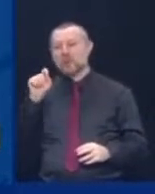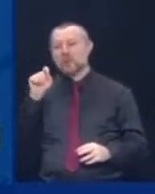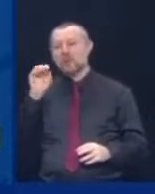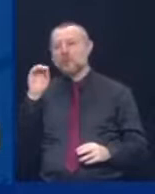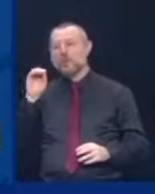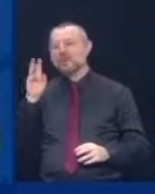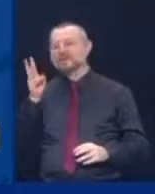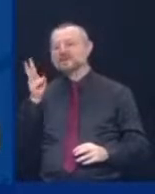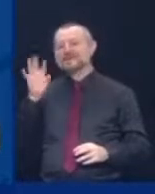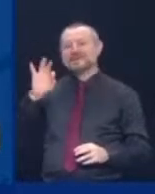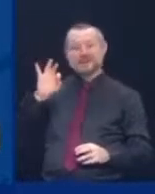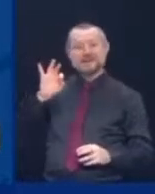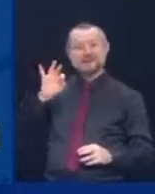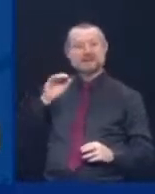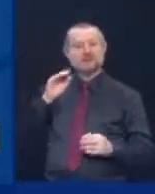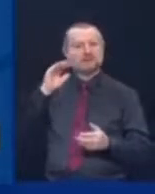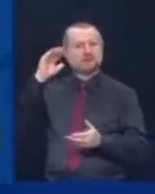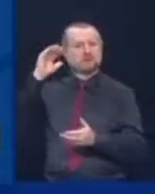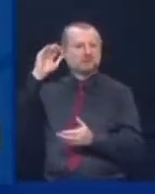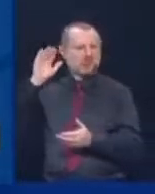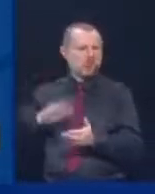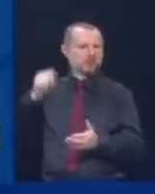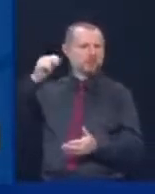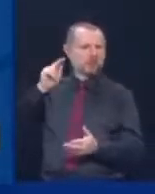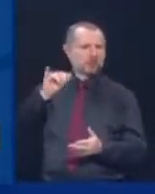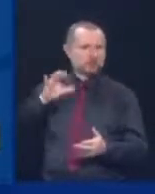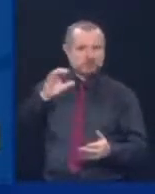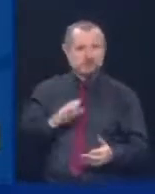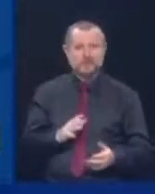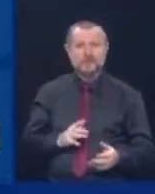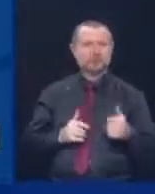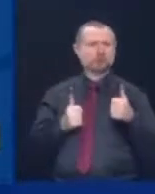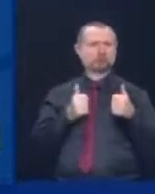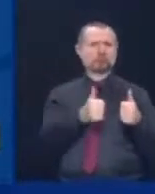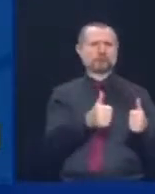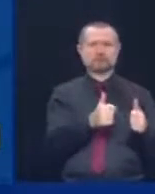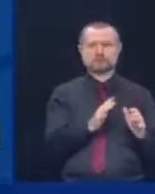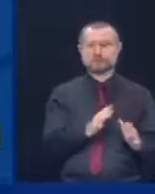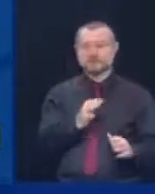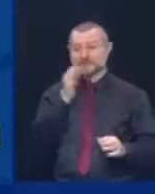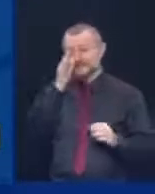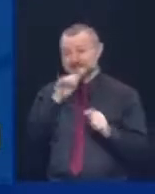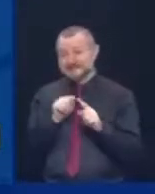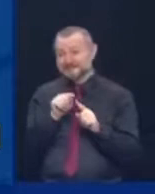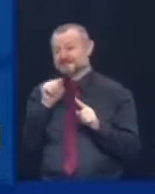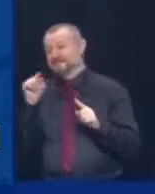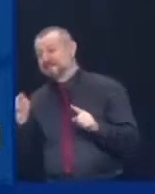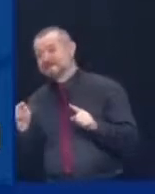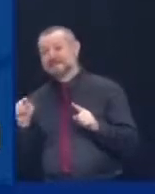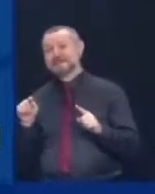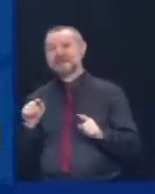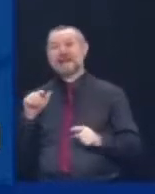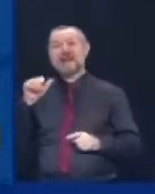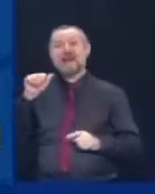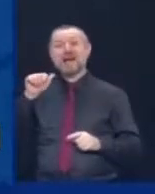infection rate in New York City. Yes, but then you have 4% in Astoria.